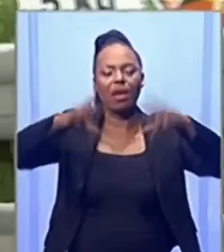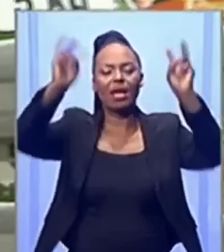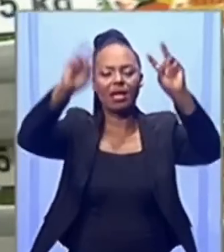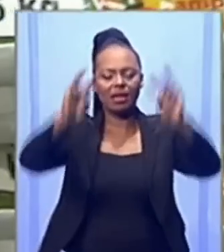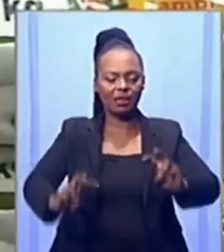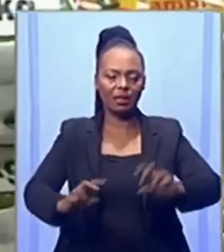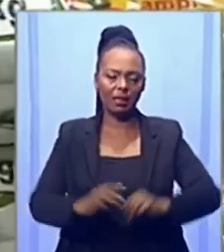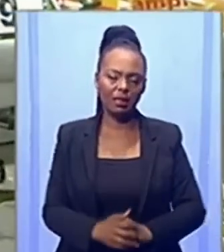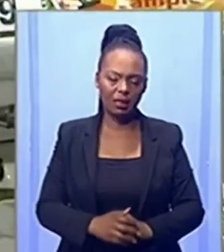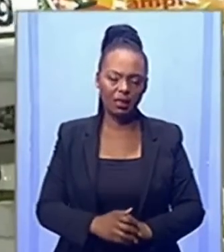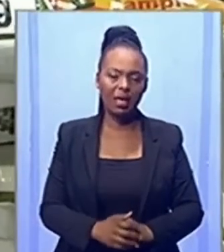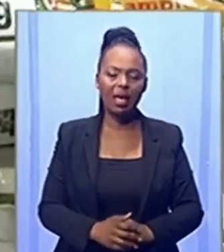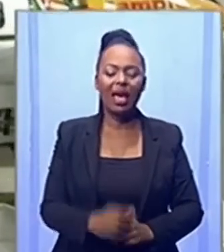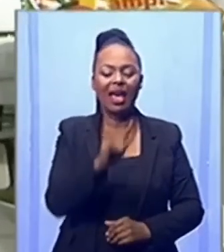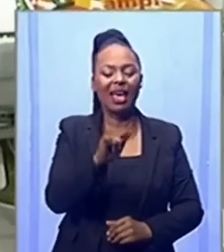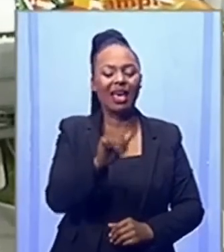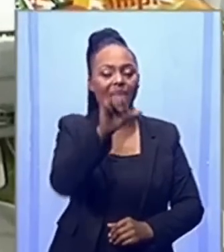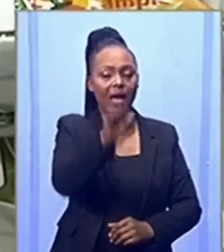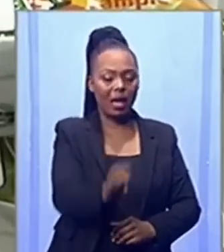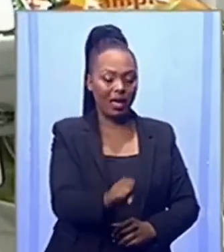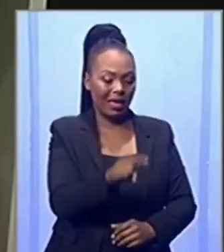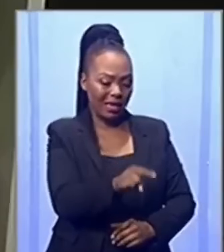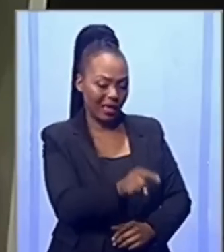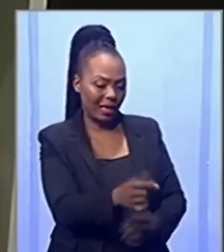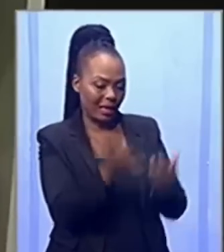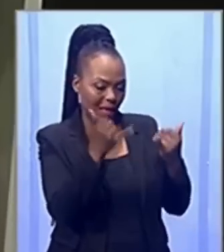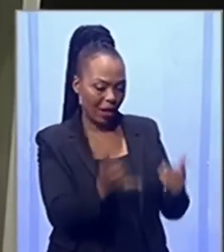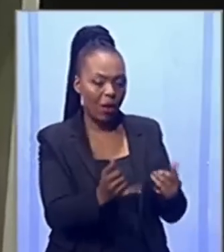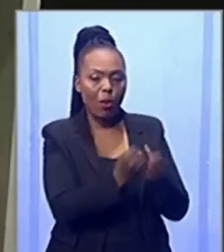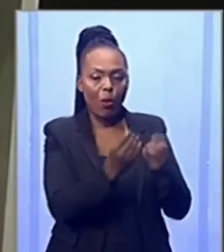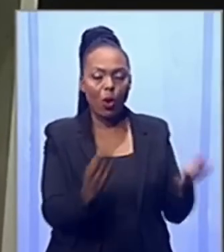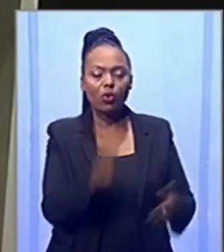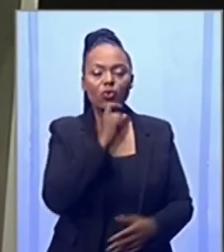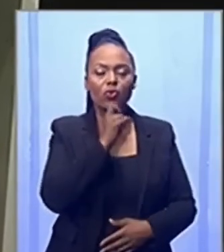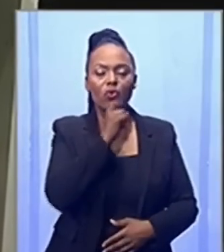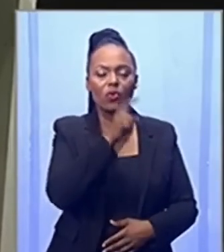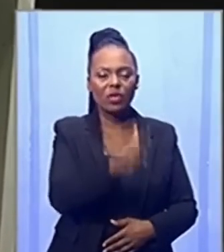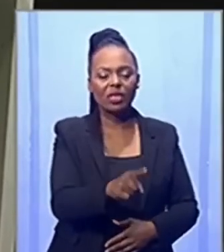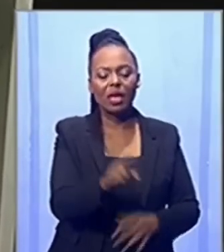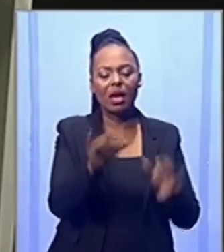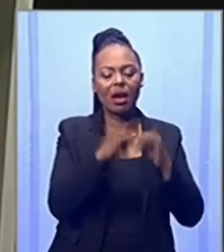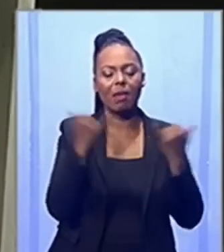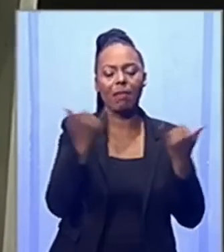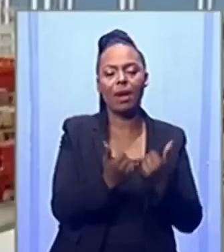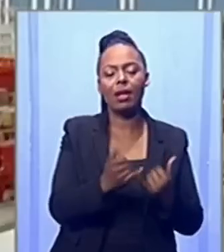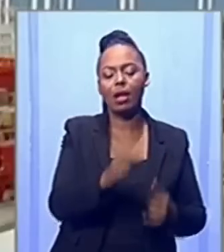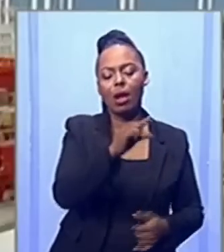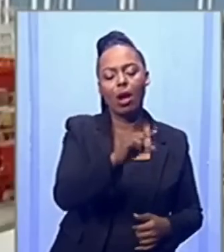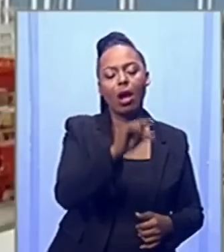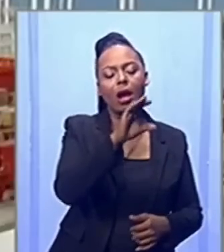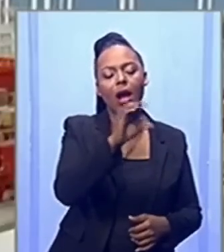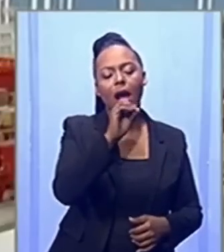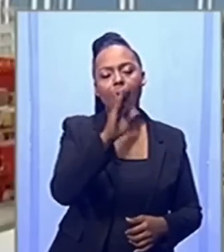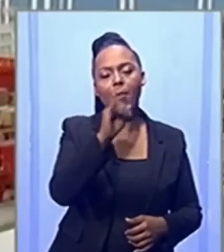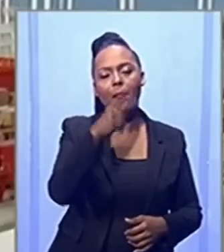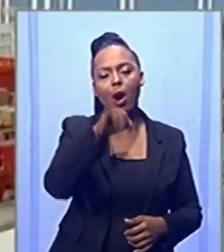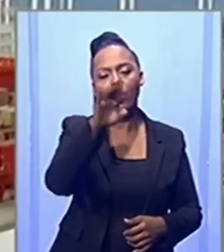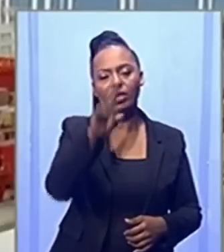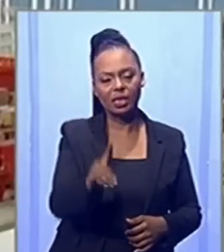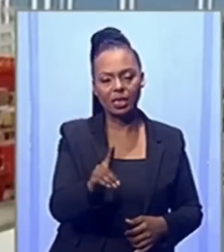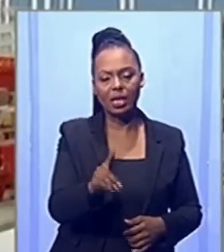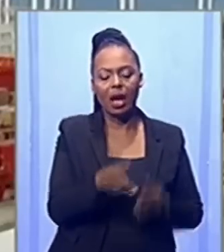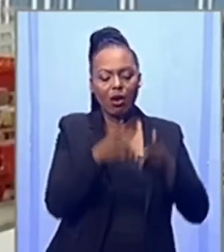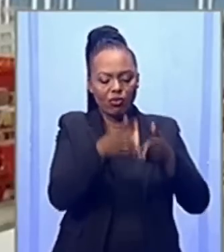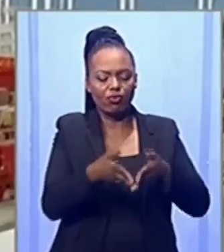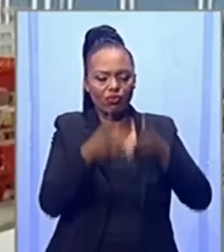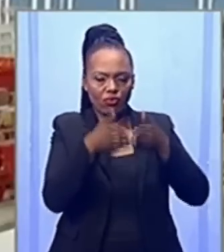mme mokgwa wa gase o e le gore bjalo go šetše boletše ka company ya Capower ke e mengwe e le gore naga